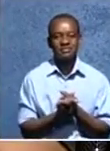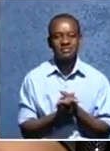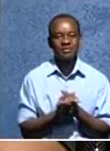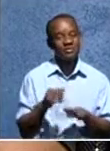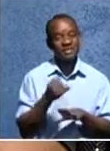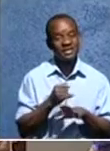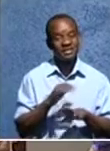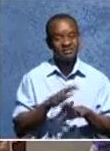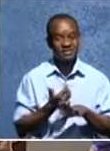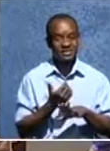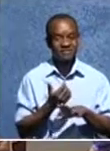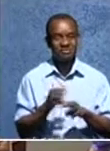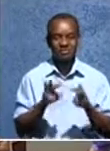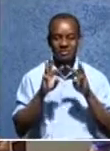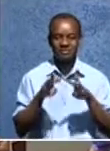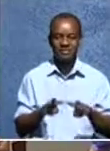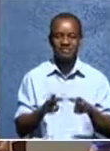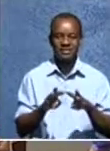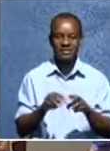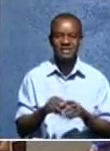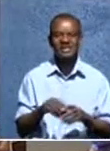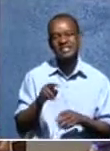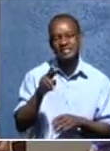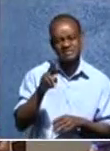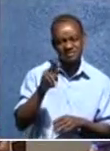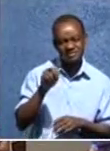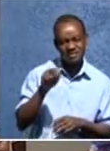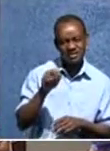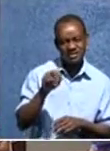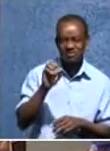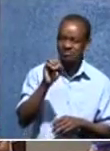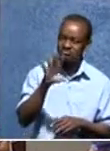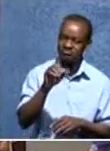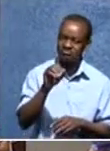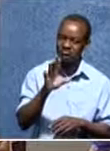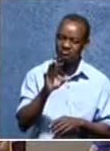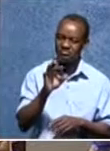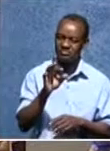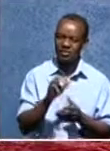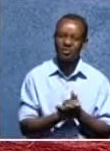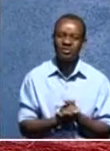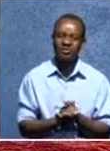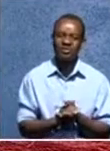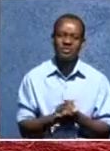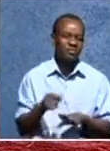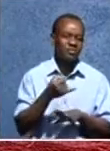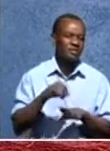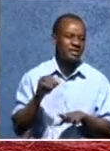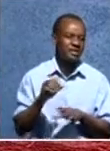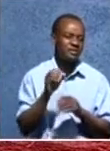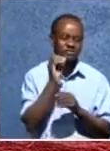fantastic destination, mm-hmm. if you just talk about inter-Namibia tourism. Mm-hmm. Maybe you'd like to share those numbers for us? Yes, sure,